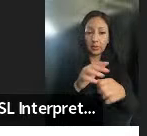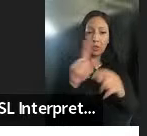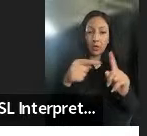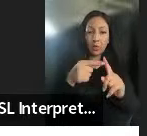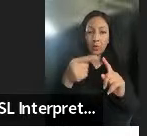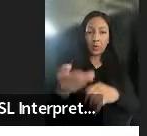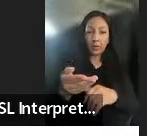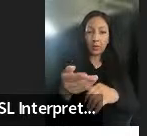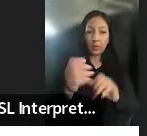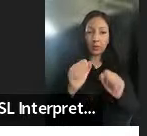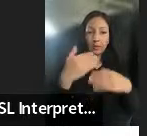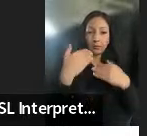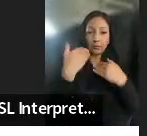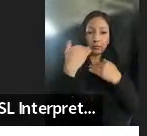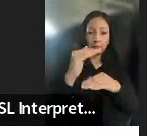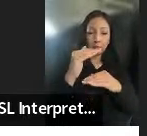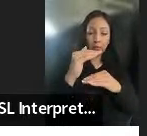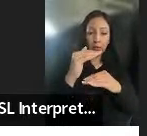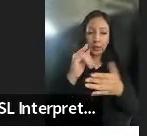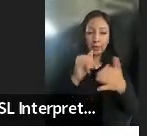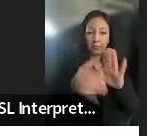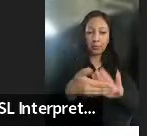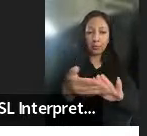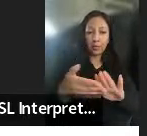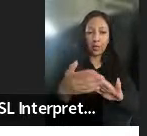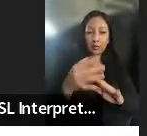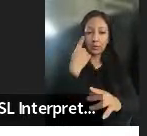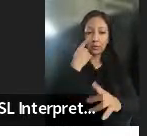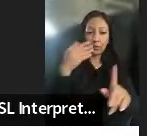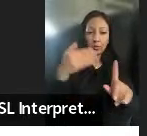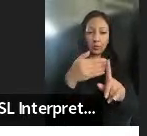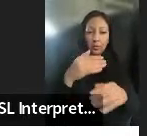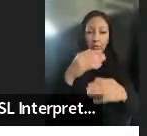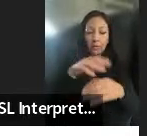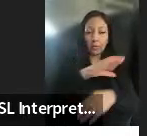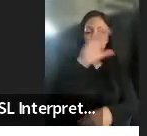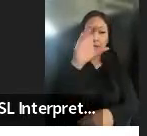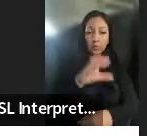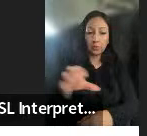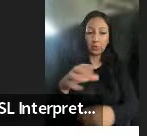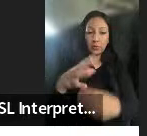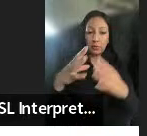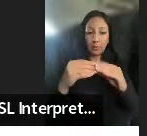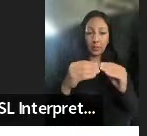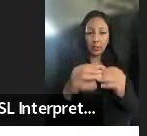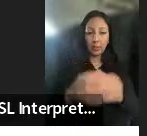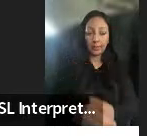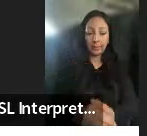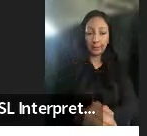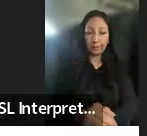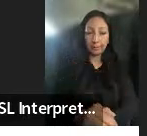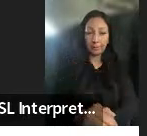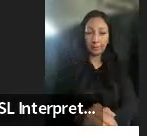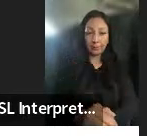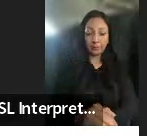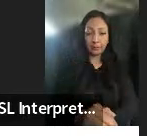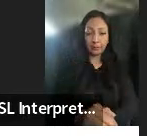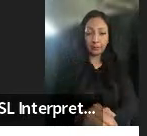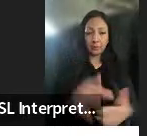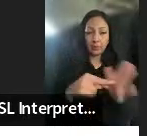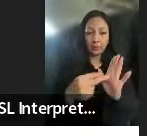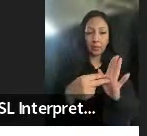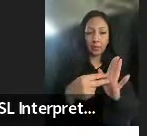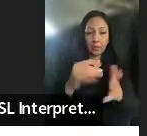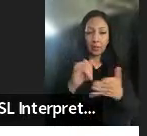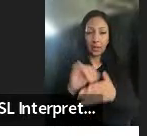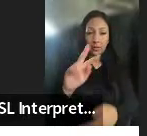you restrict the process to a Zoom meeting. So, and the